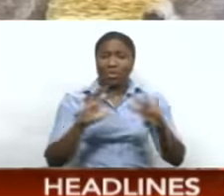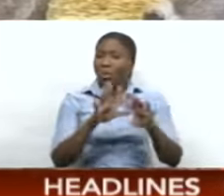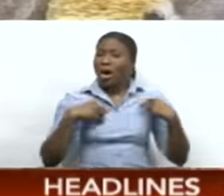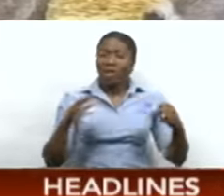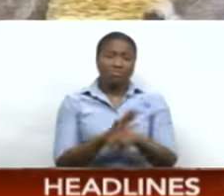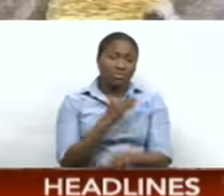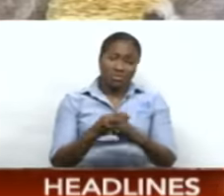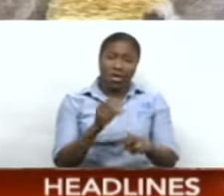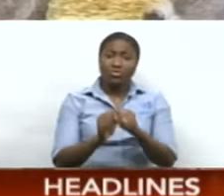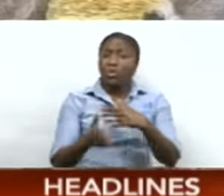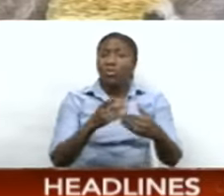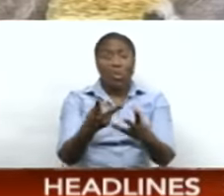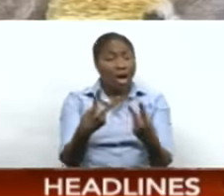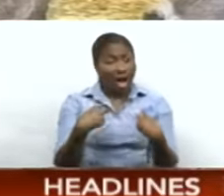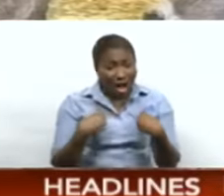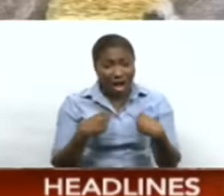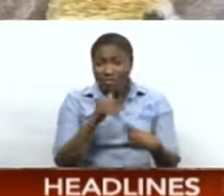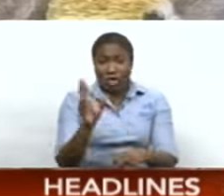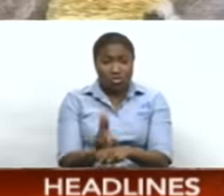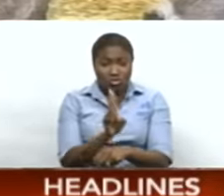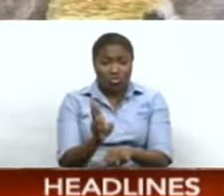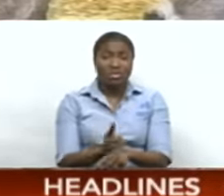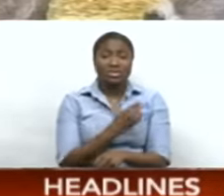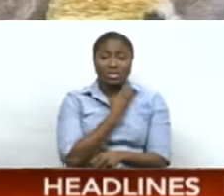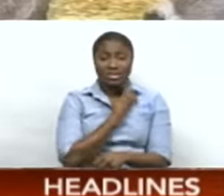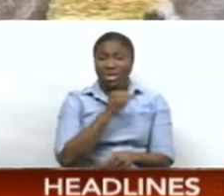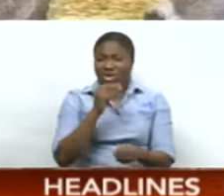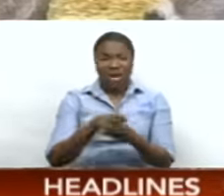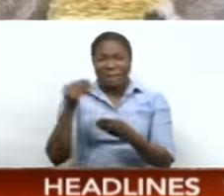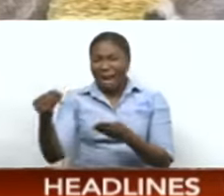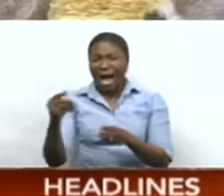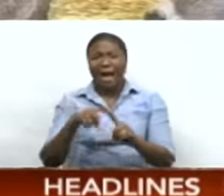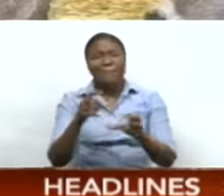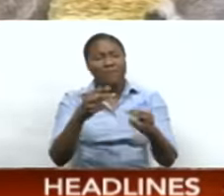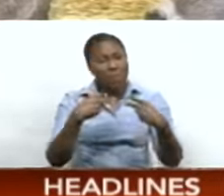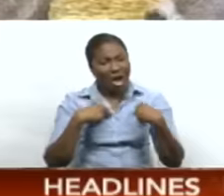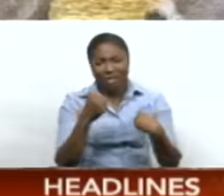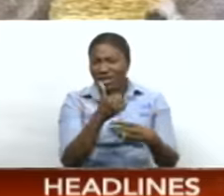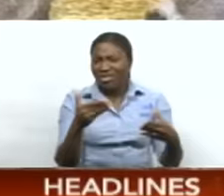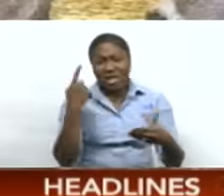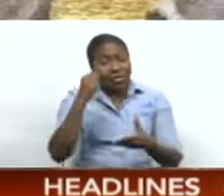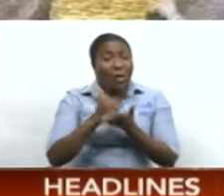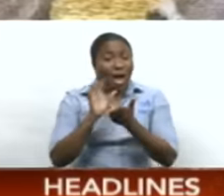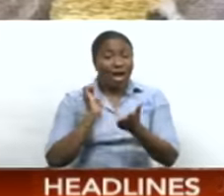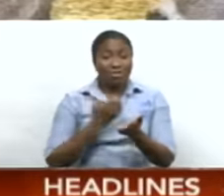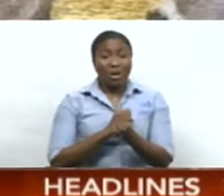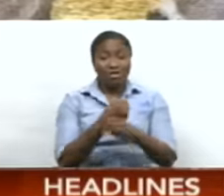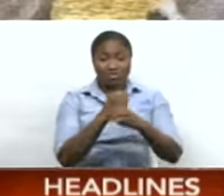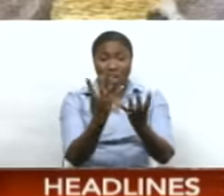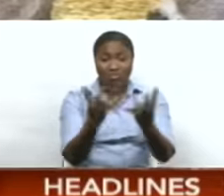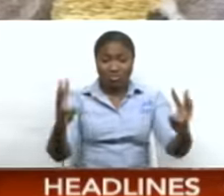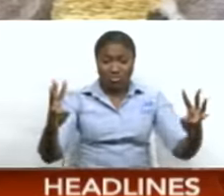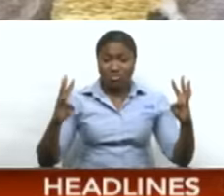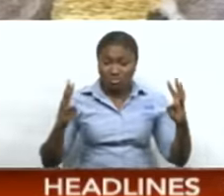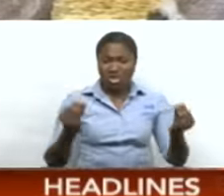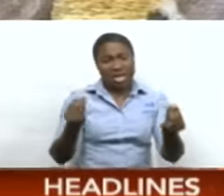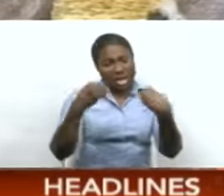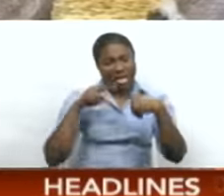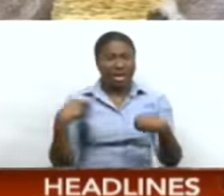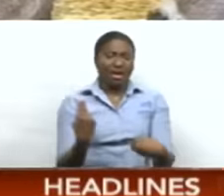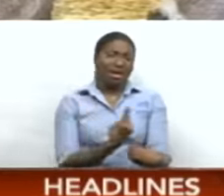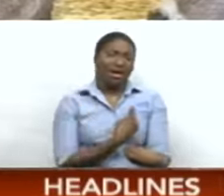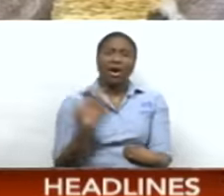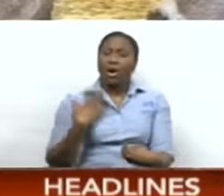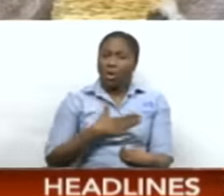you all have that you all are not using, I don't tend to go and buy it. But I saw a lot of people have galvanized put down on his side a old shed or something that they are not using.